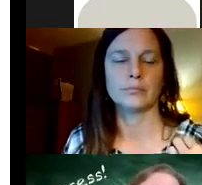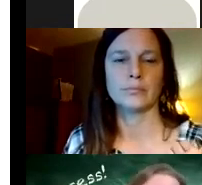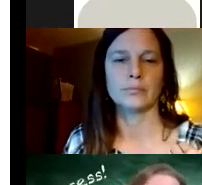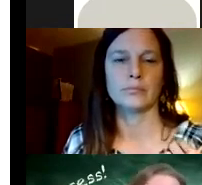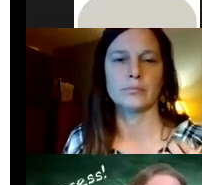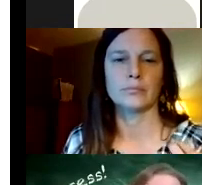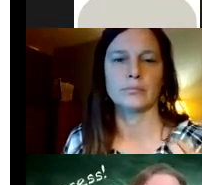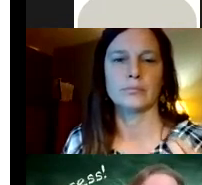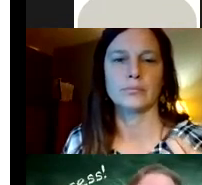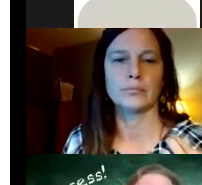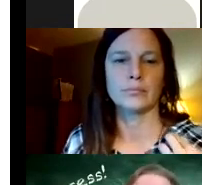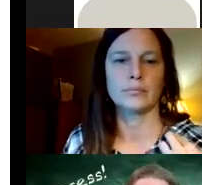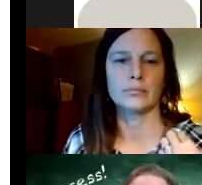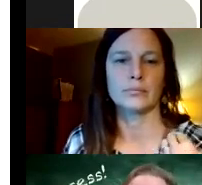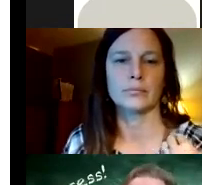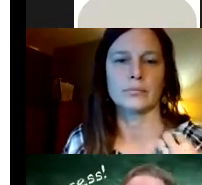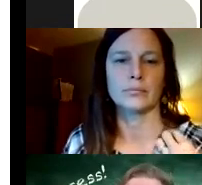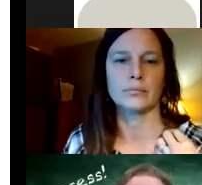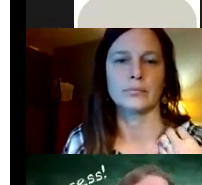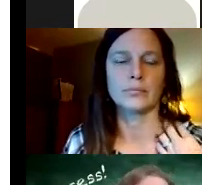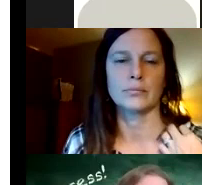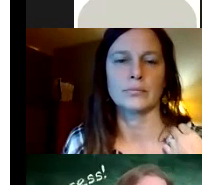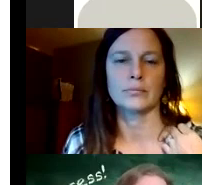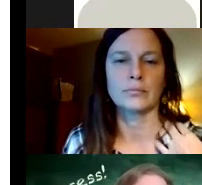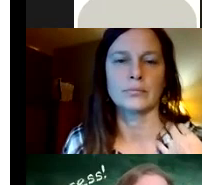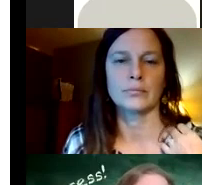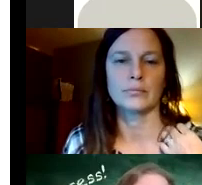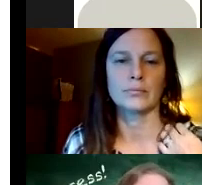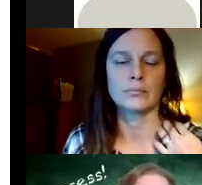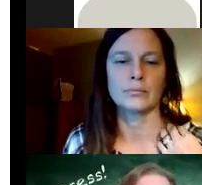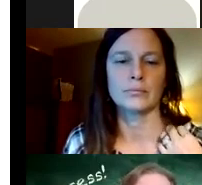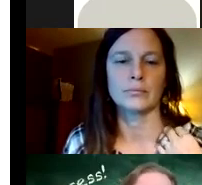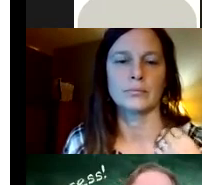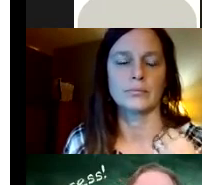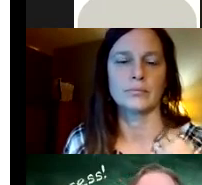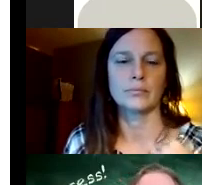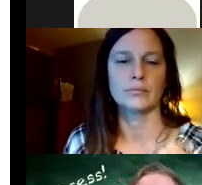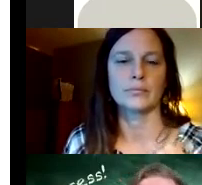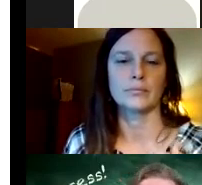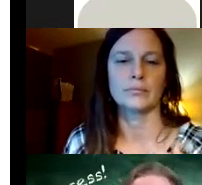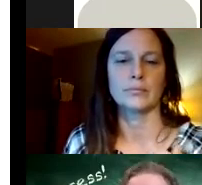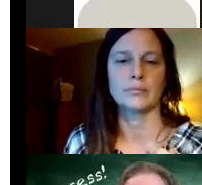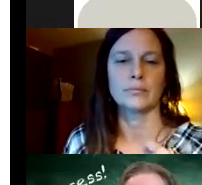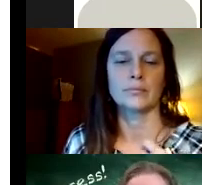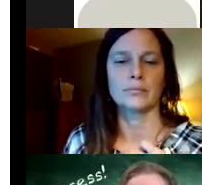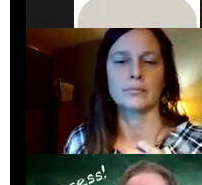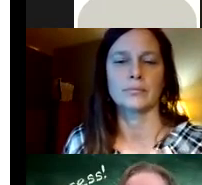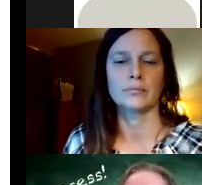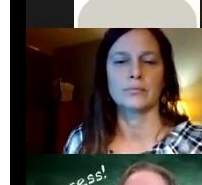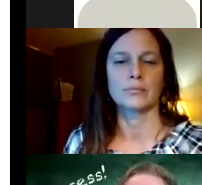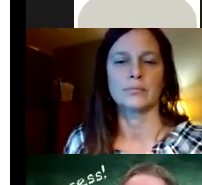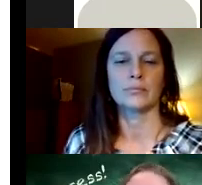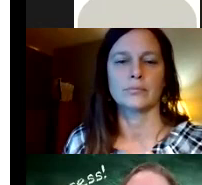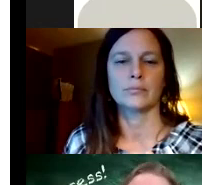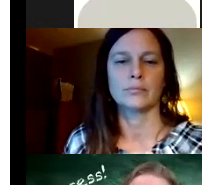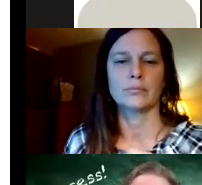start that process. So they take that cost of attendance that we talked about earlier in this presentation, they subtract the EFC. And